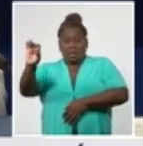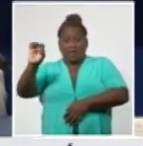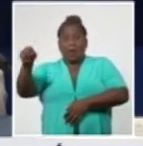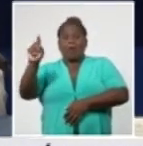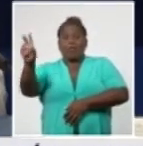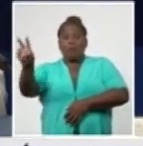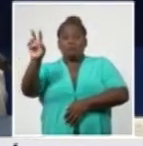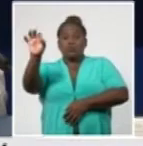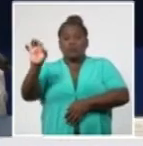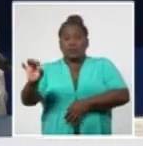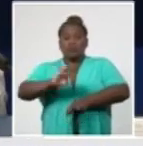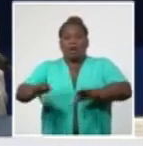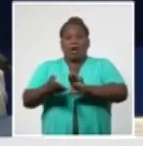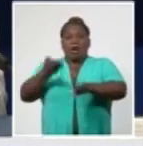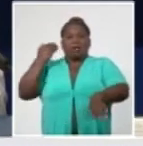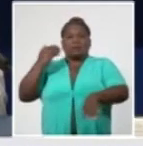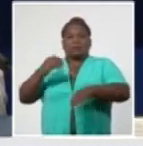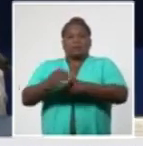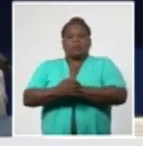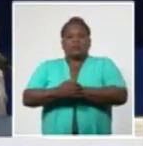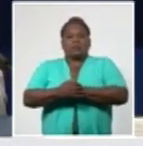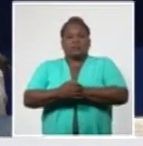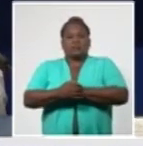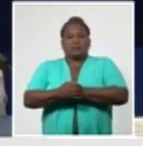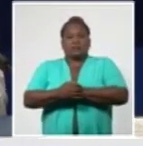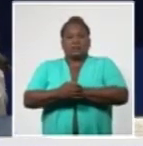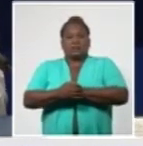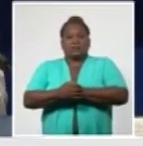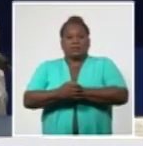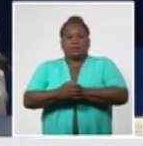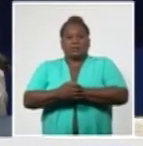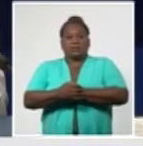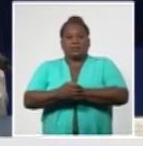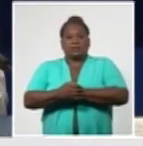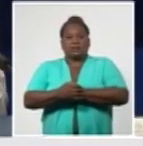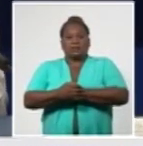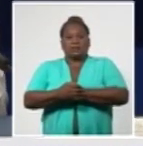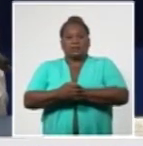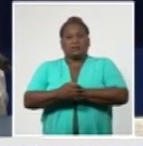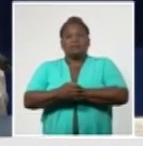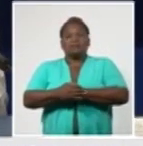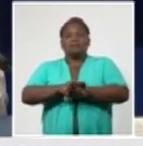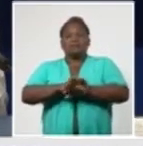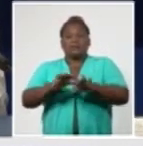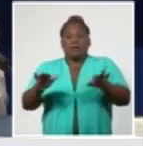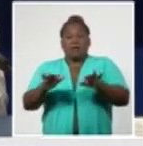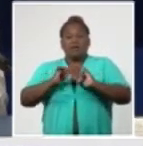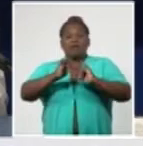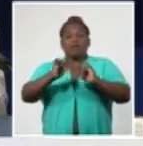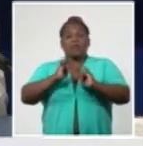243 of them have already been discharged, which is